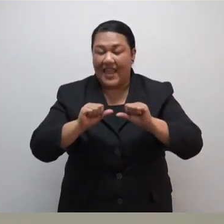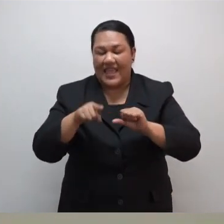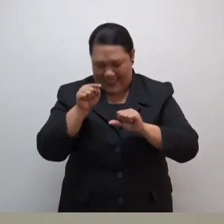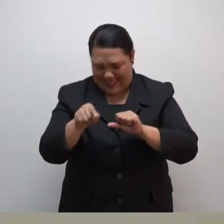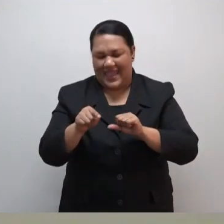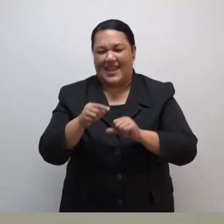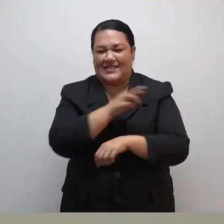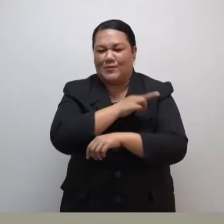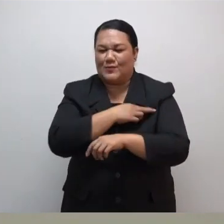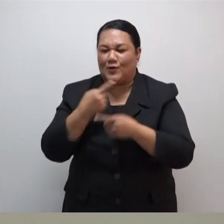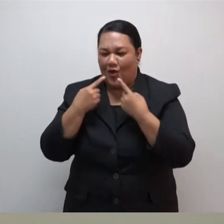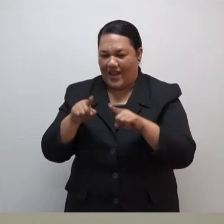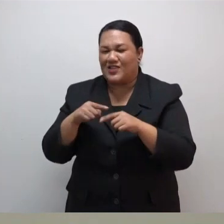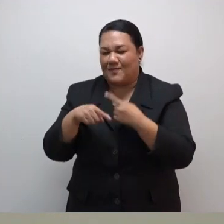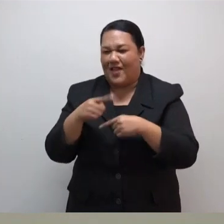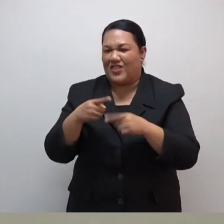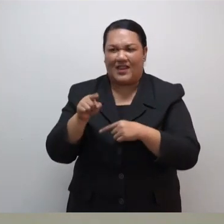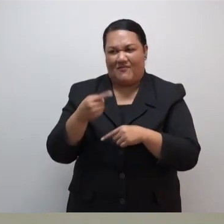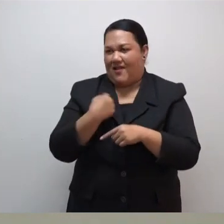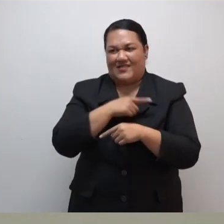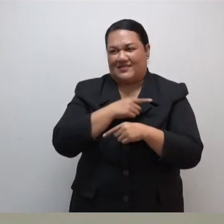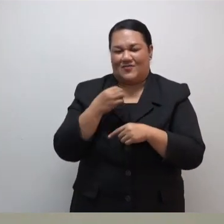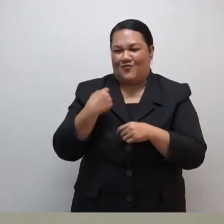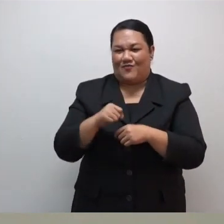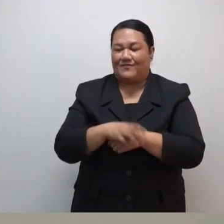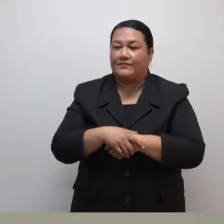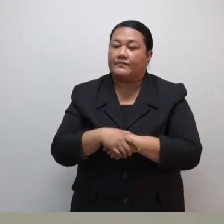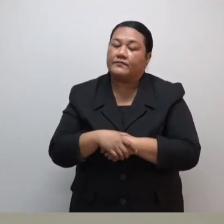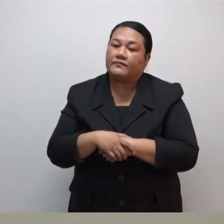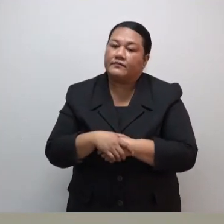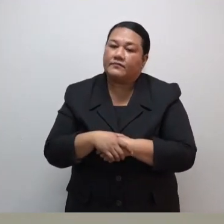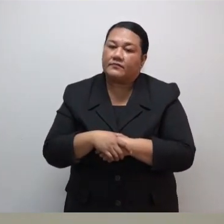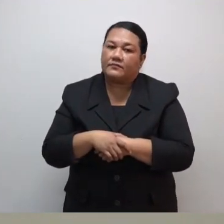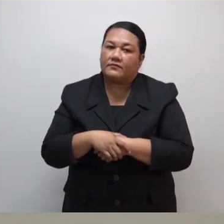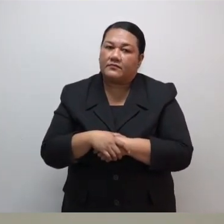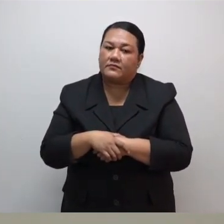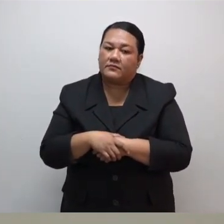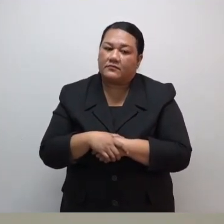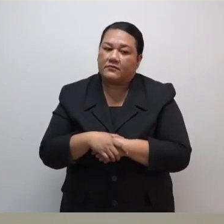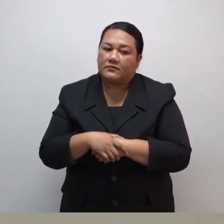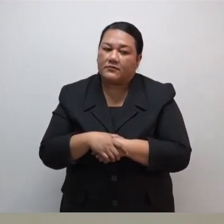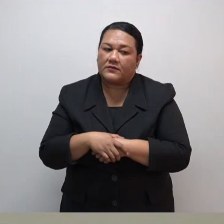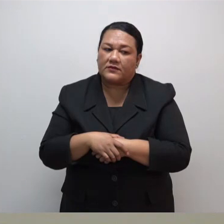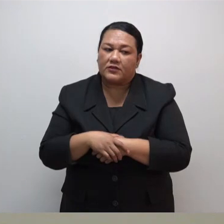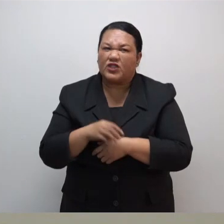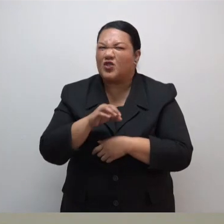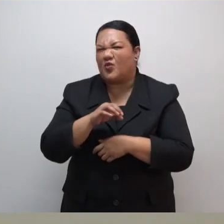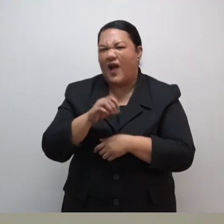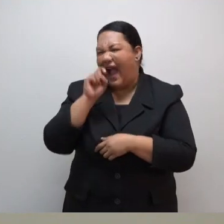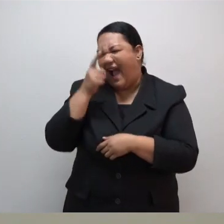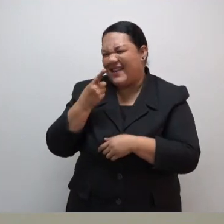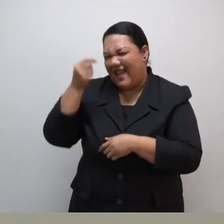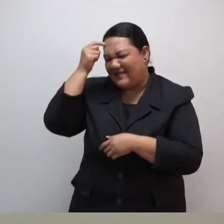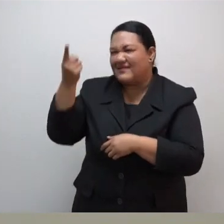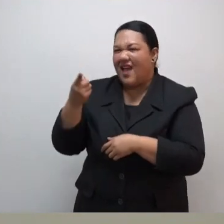we know about it. Of course we don't. It's the first time I'm actually hearing about it. So it's nonsensical for you to actually ask that question. You should,